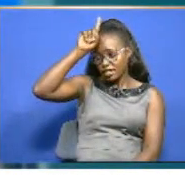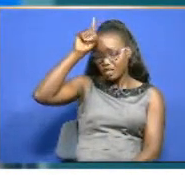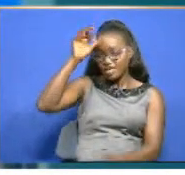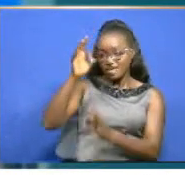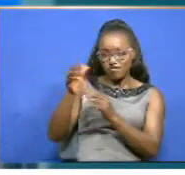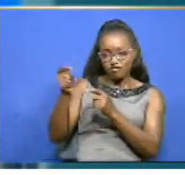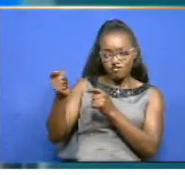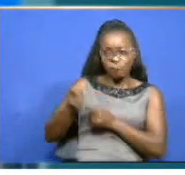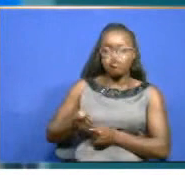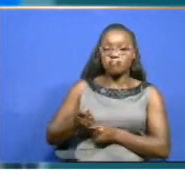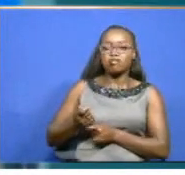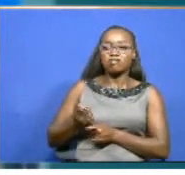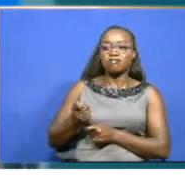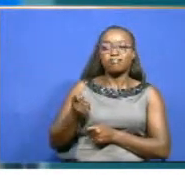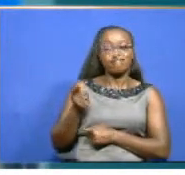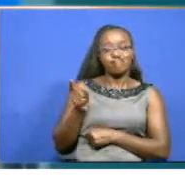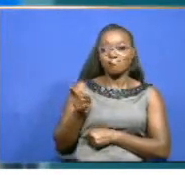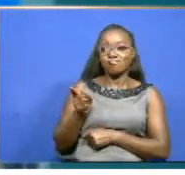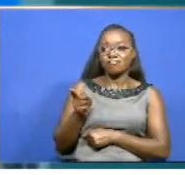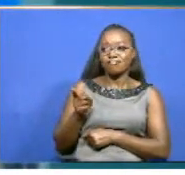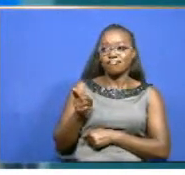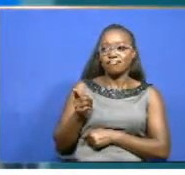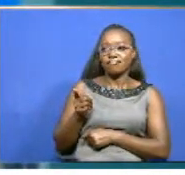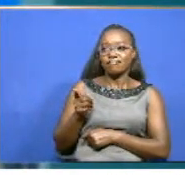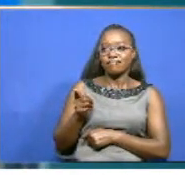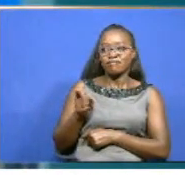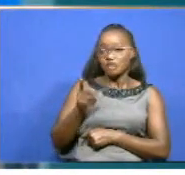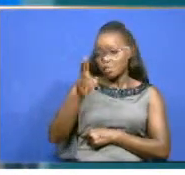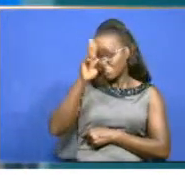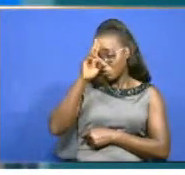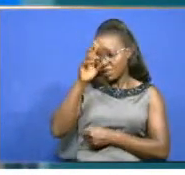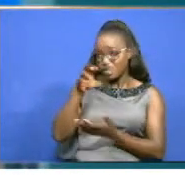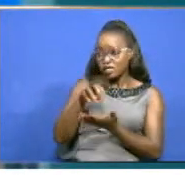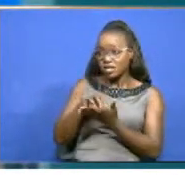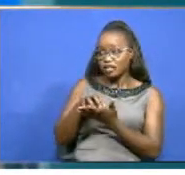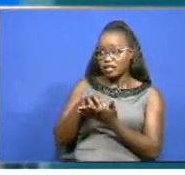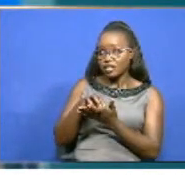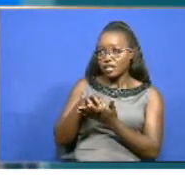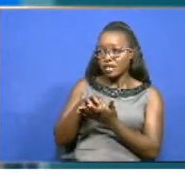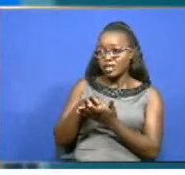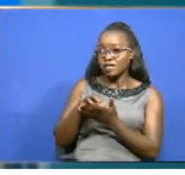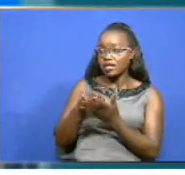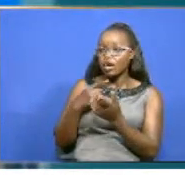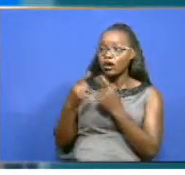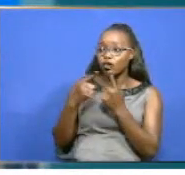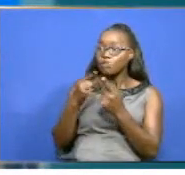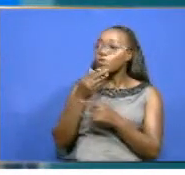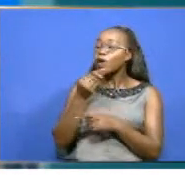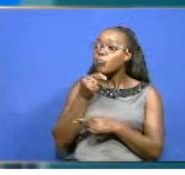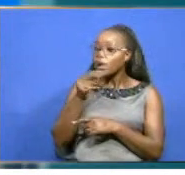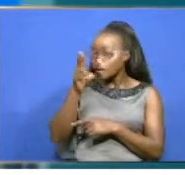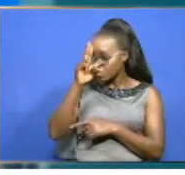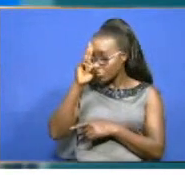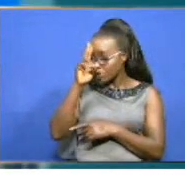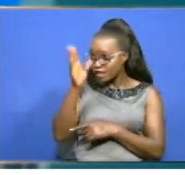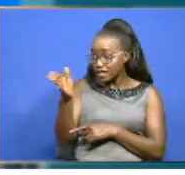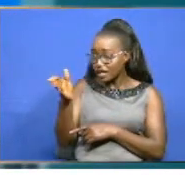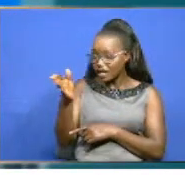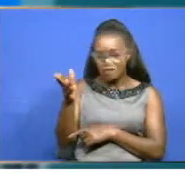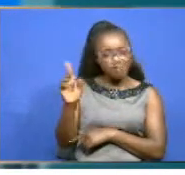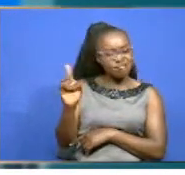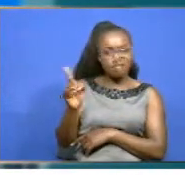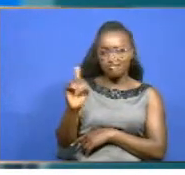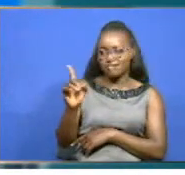raped, she will not come to a police station and speak to a male police officer simply